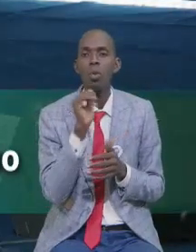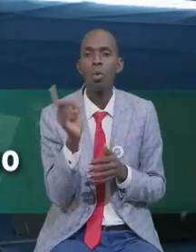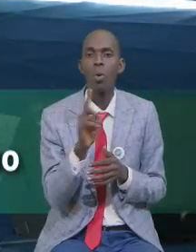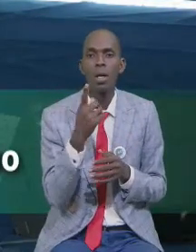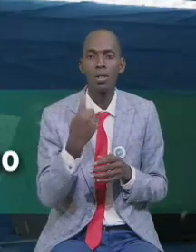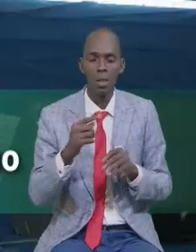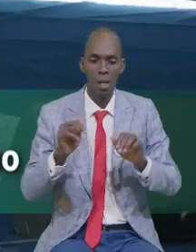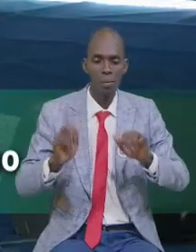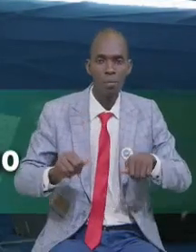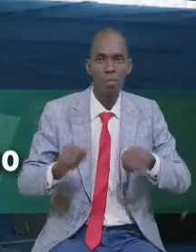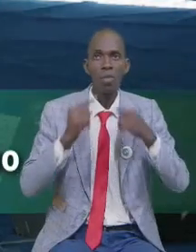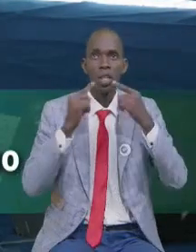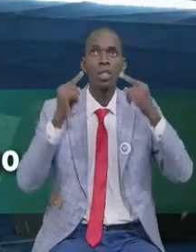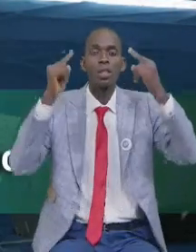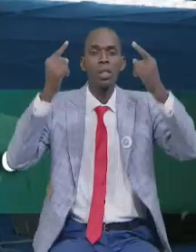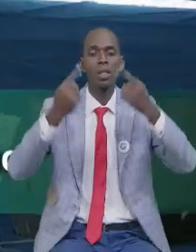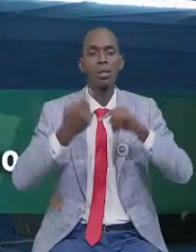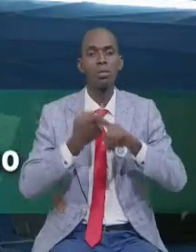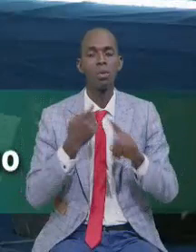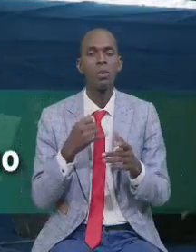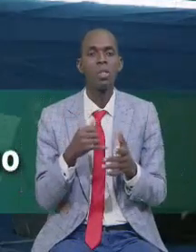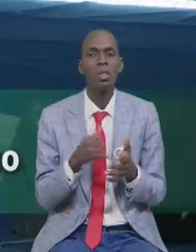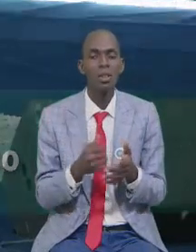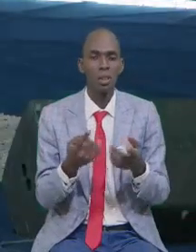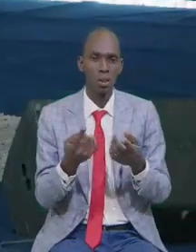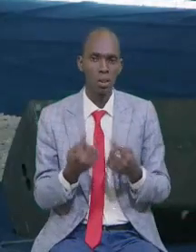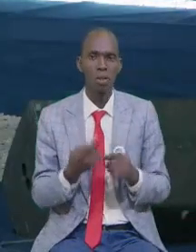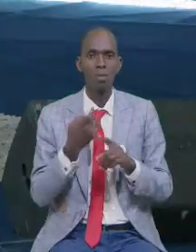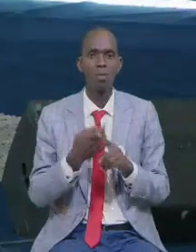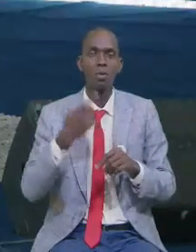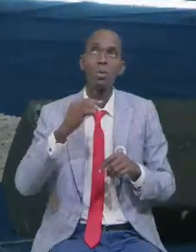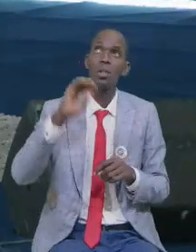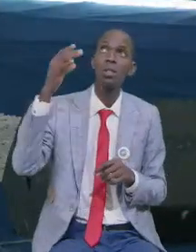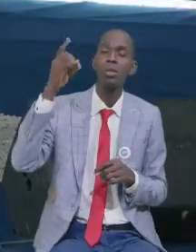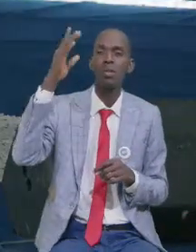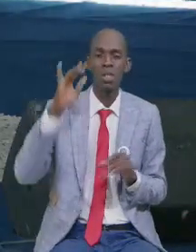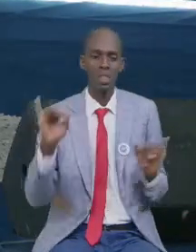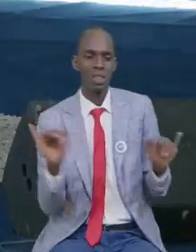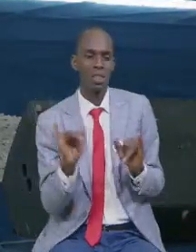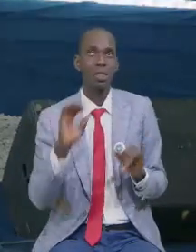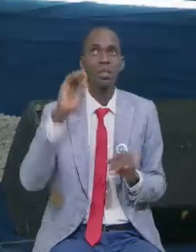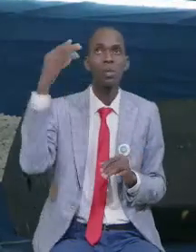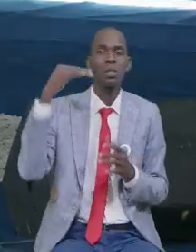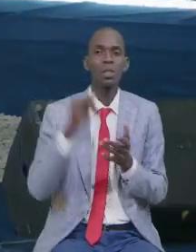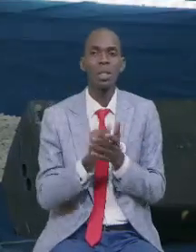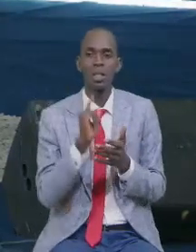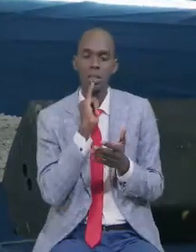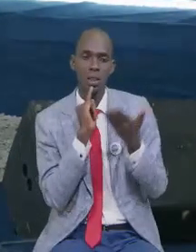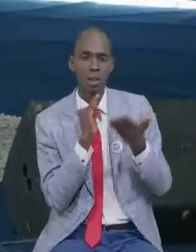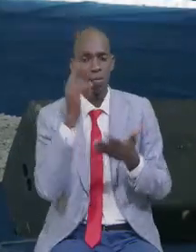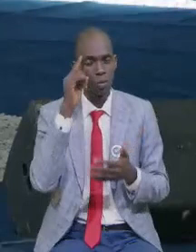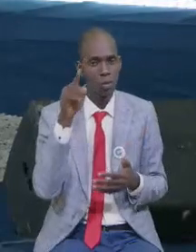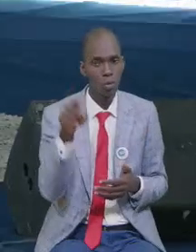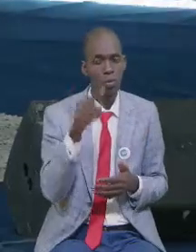success came from. It came from the grace of God, the same grace that's available for you, available for